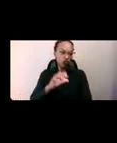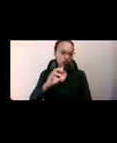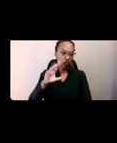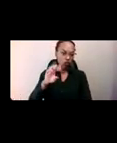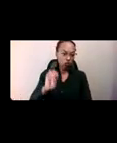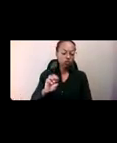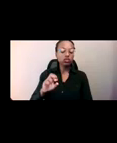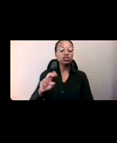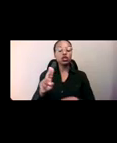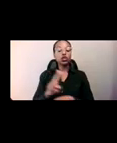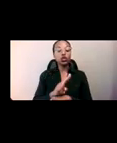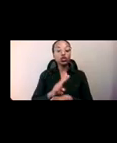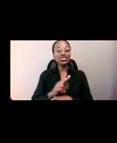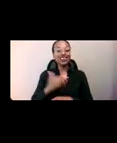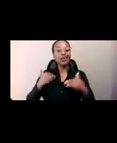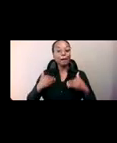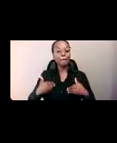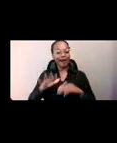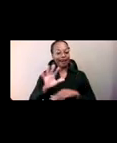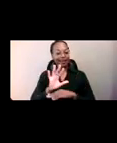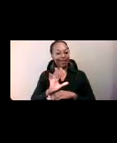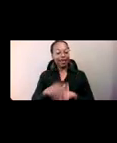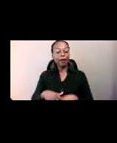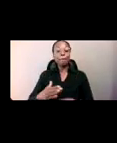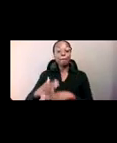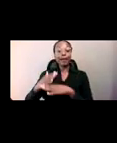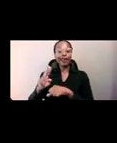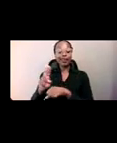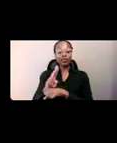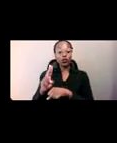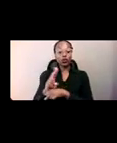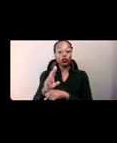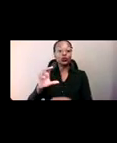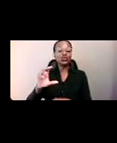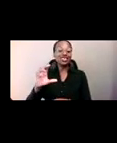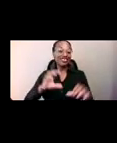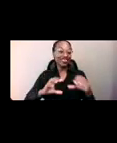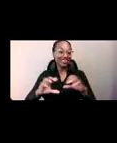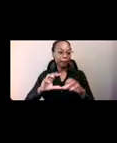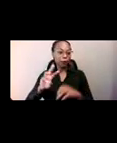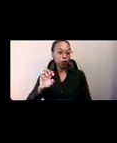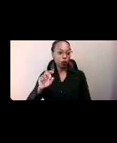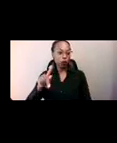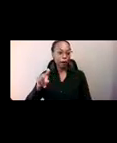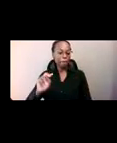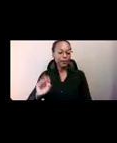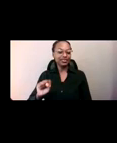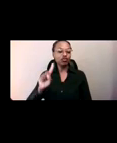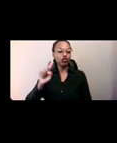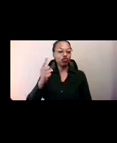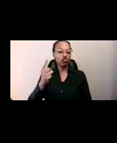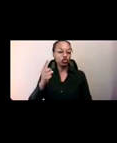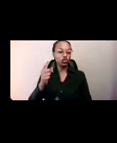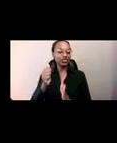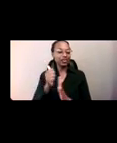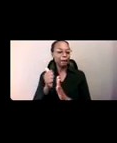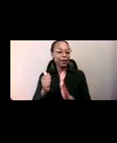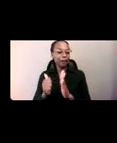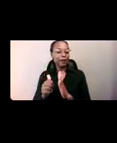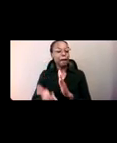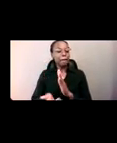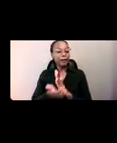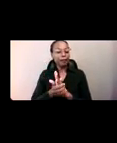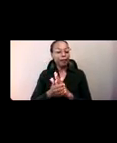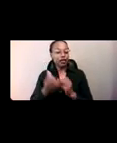camera footage, banning the use of chemical weapons at First Amendment rallies, and significantly increasing transparency